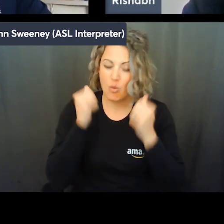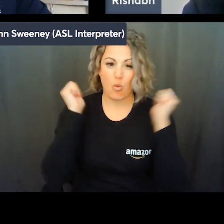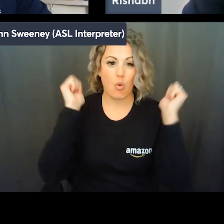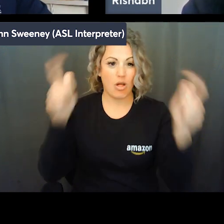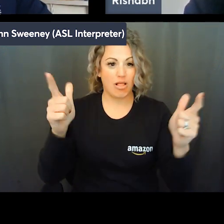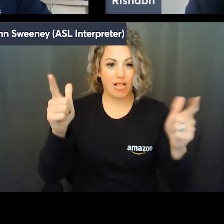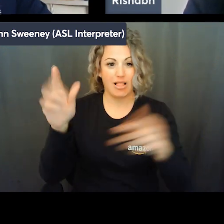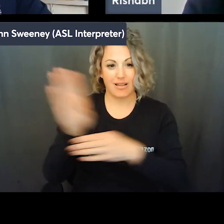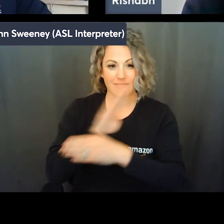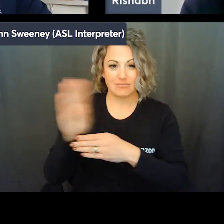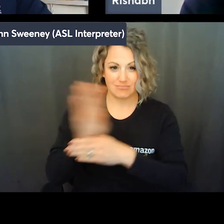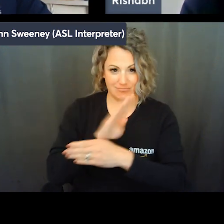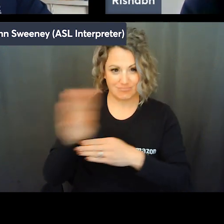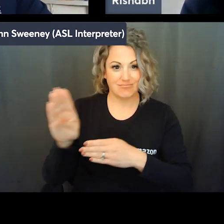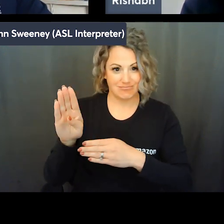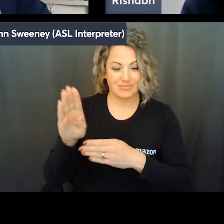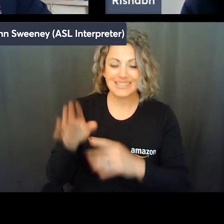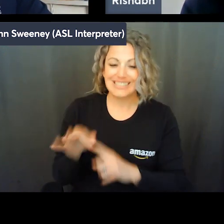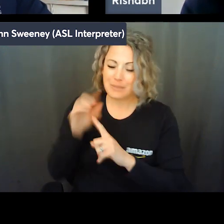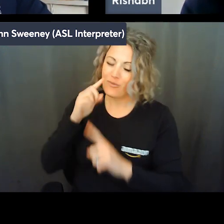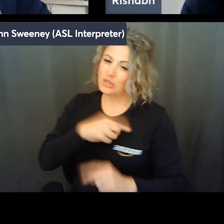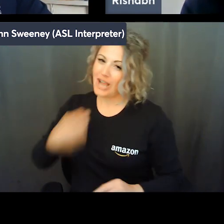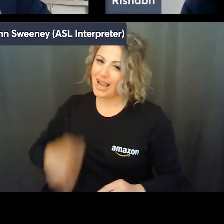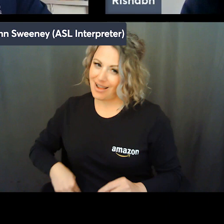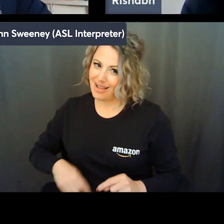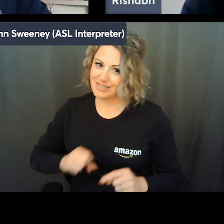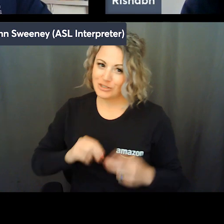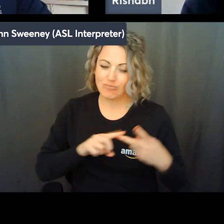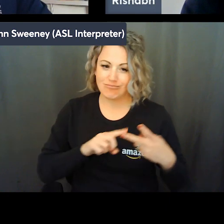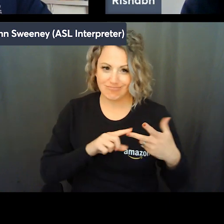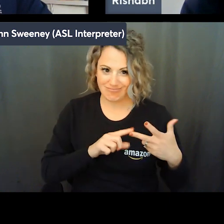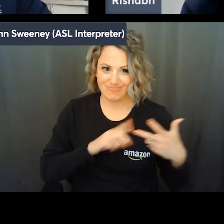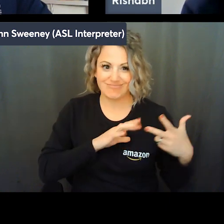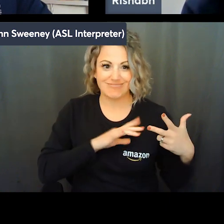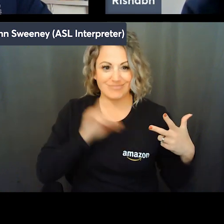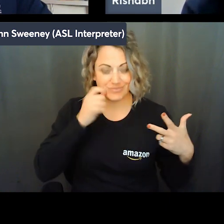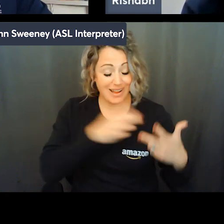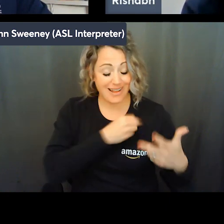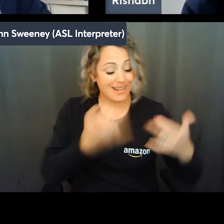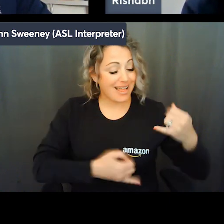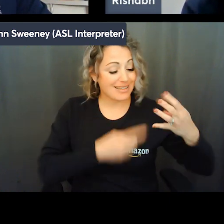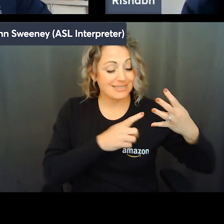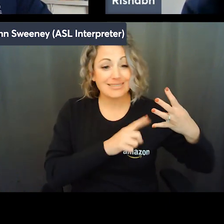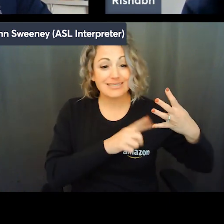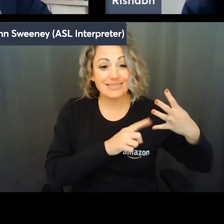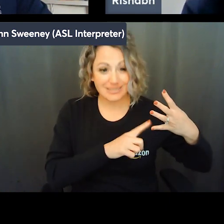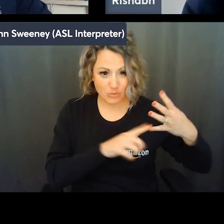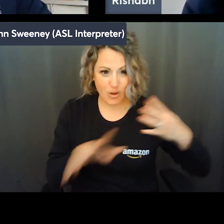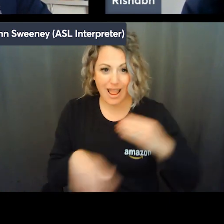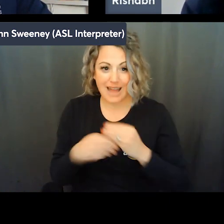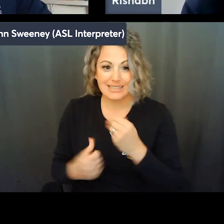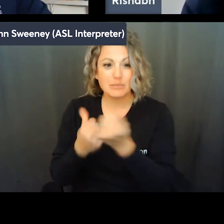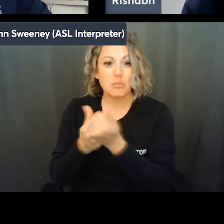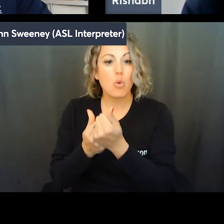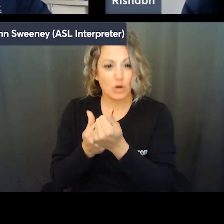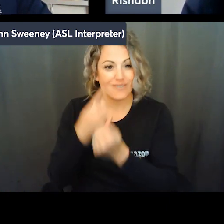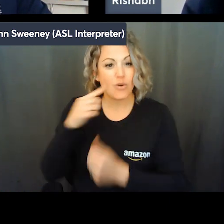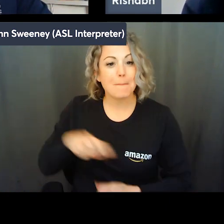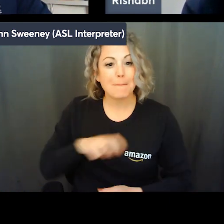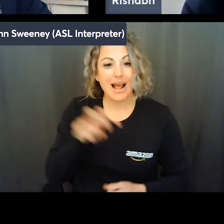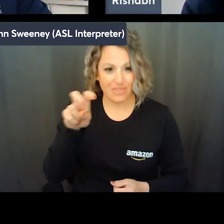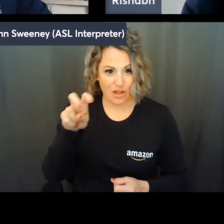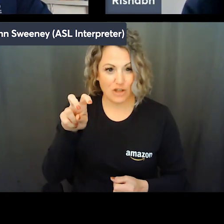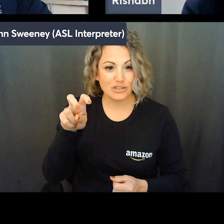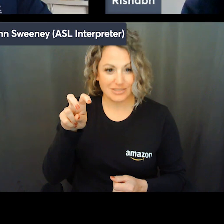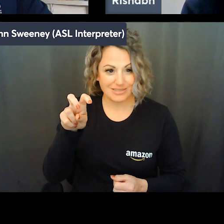regions globally except China. So that's the other benefit. And lastly, we are also adding support. We added support for Python Sdk,